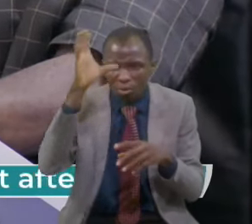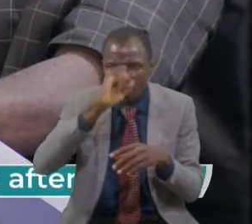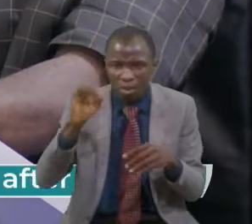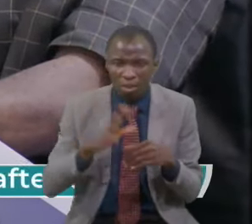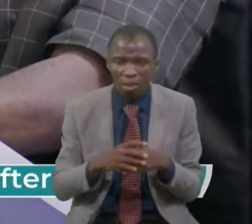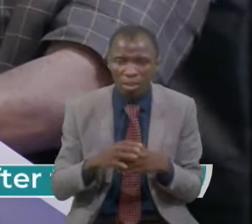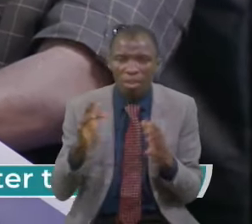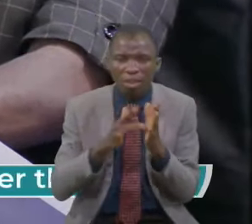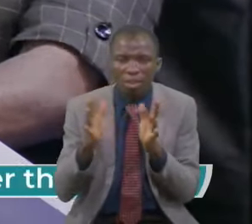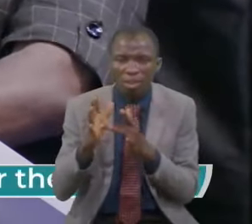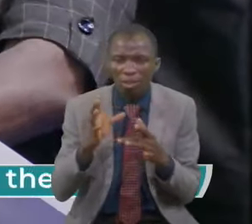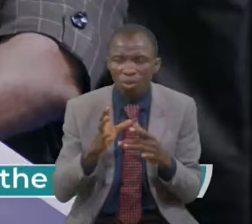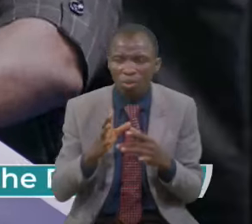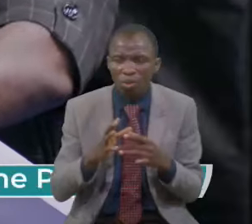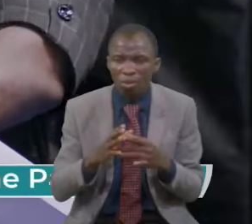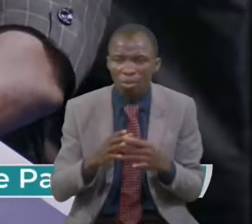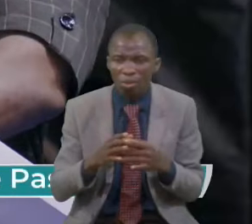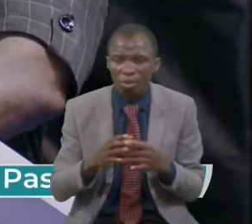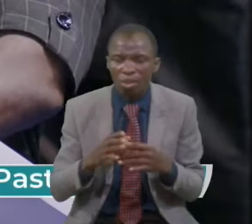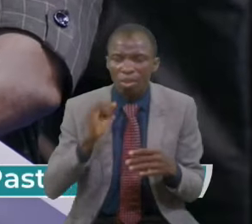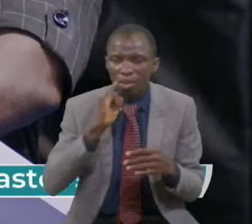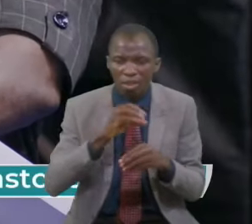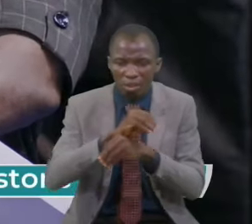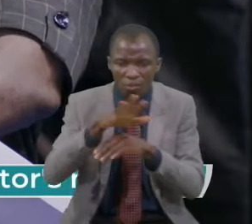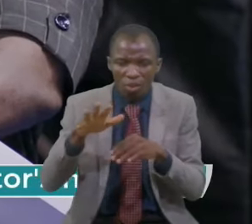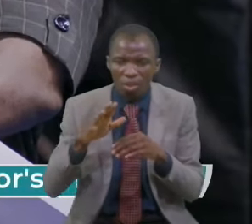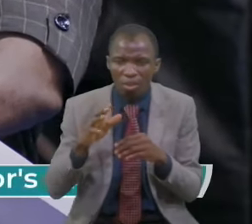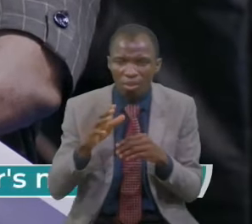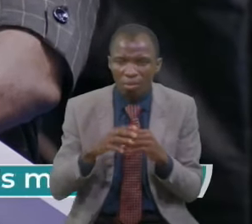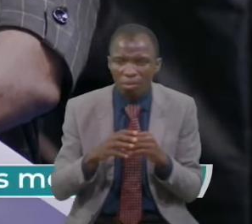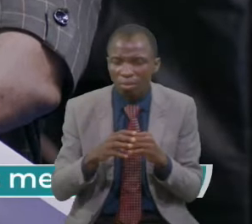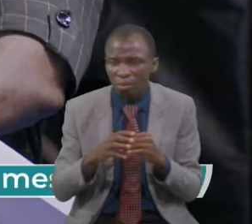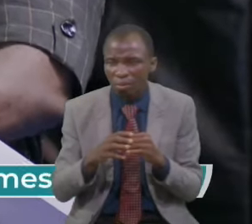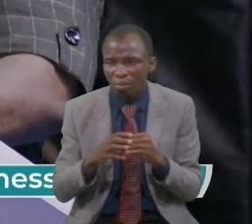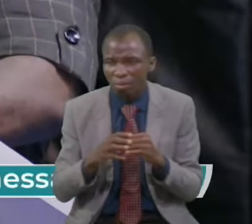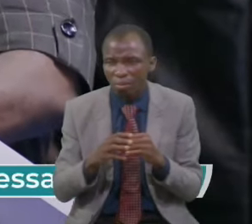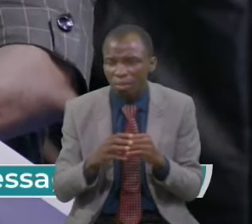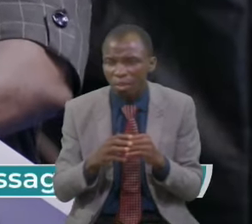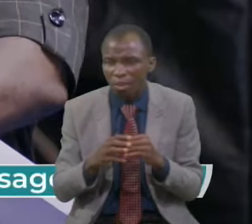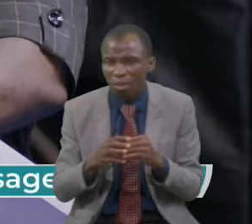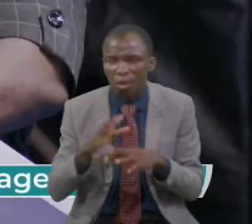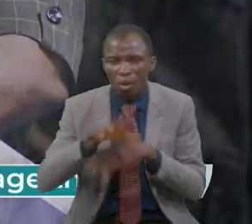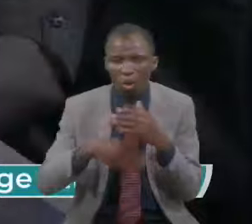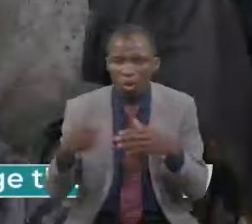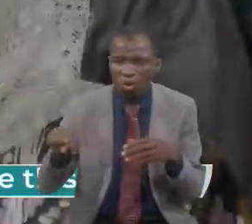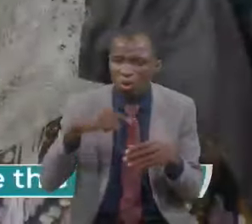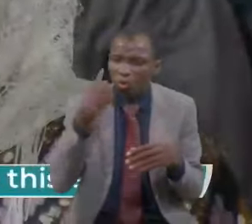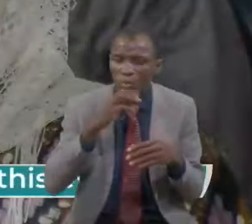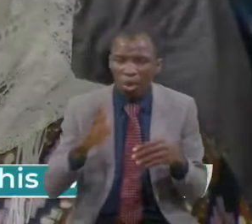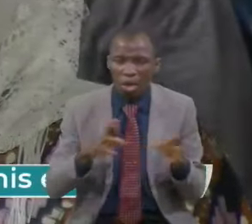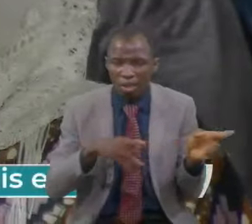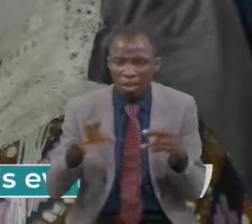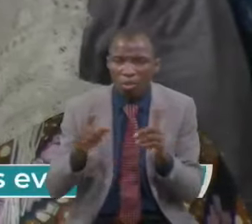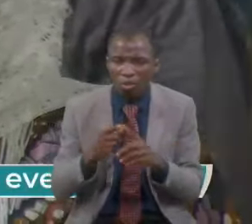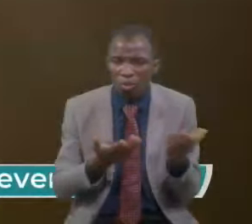interested in everyone, all who have indicated their willingness to serve the Lord and to make it in the